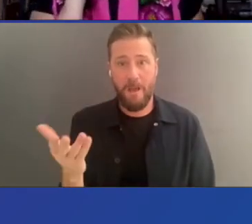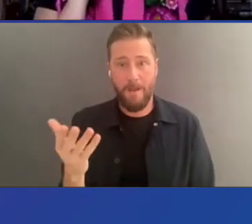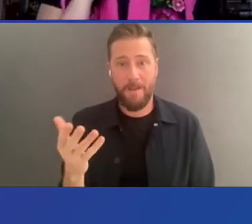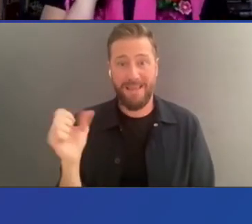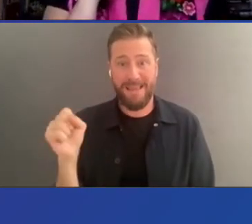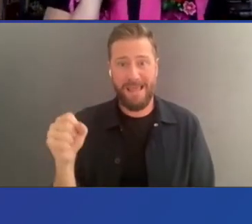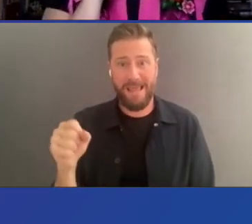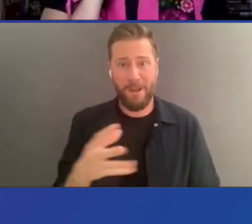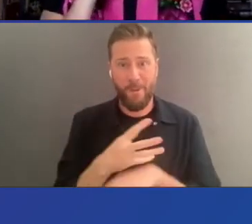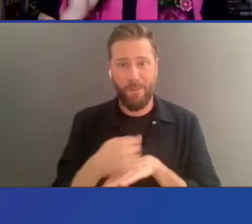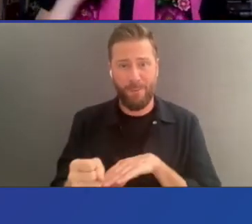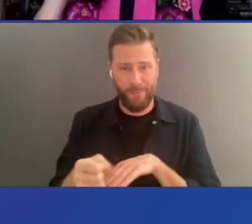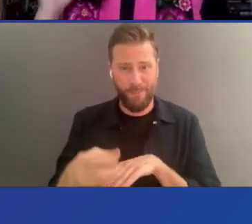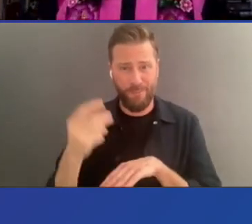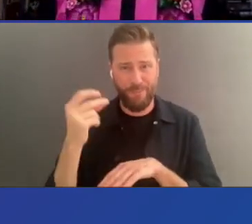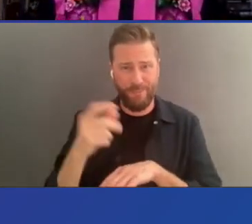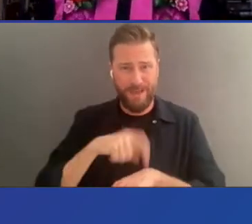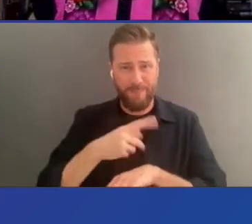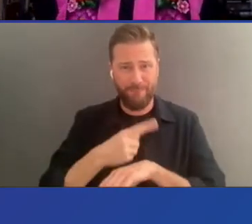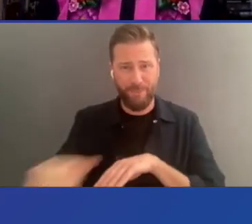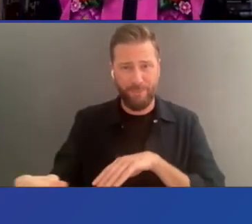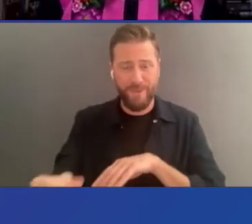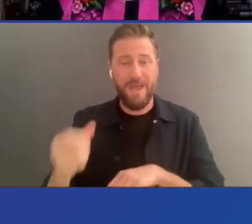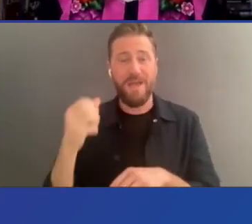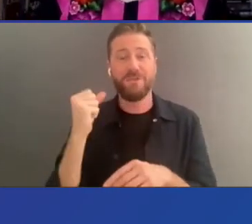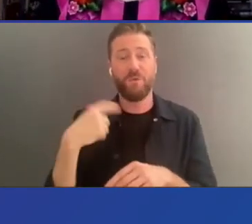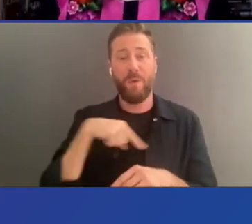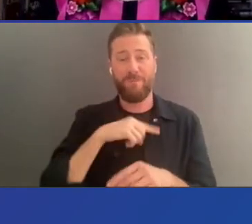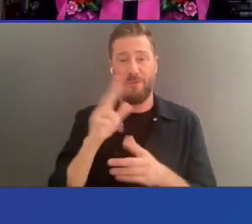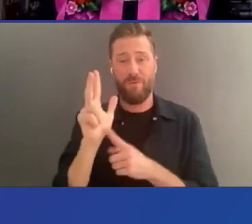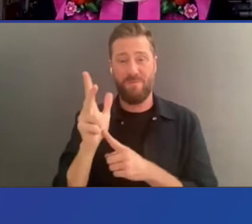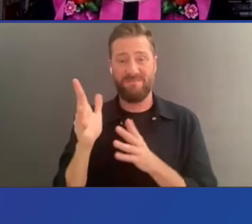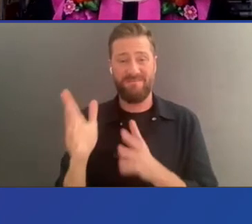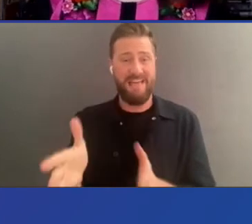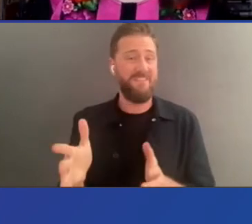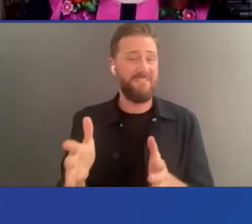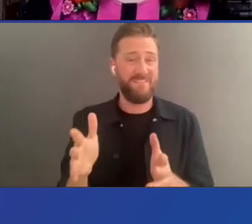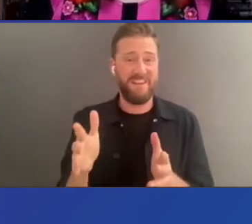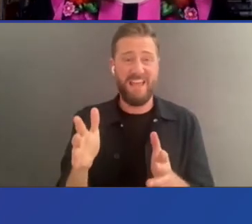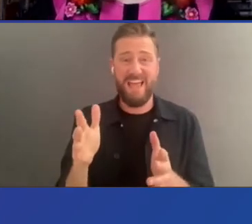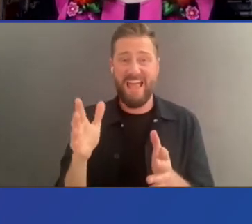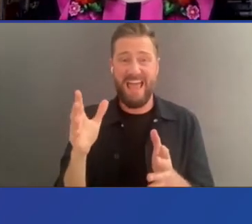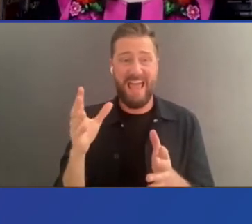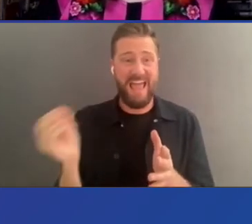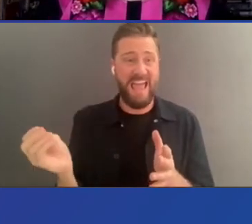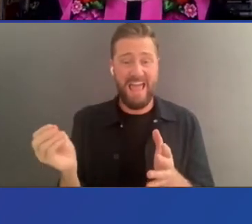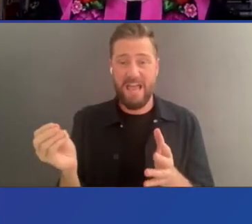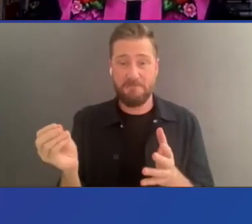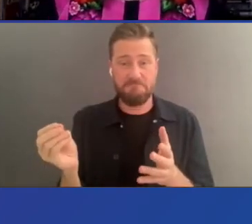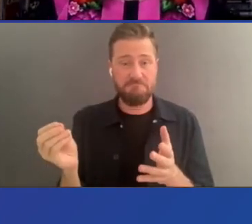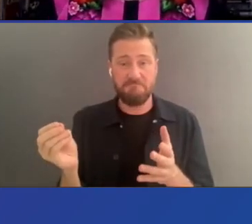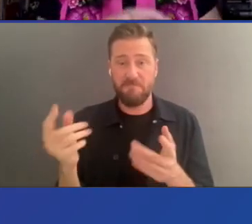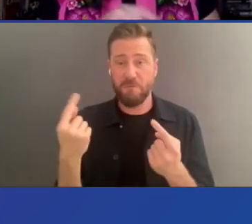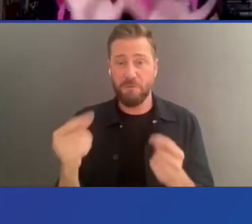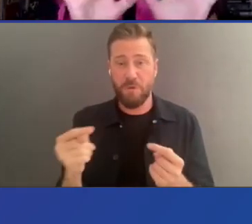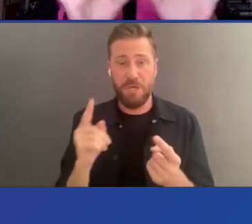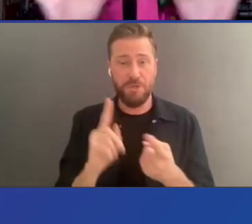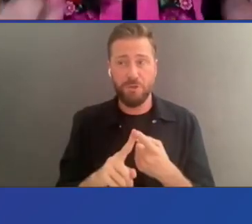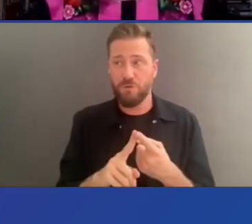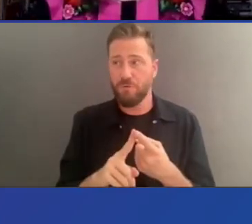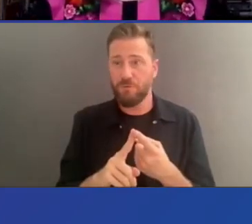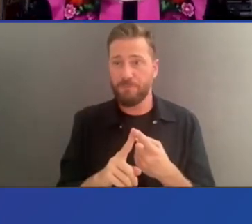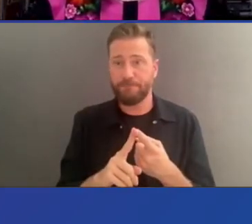Yeah, can you believe it? We have about 3 minutes remaining, and I'm trying to